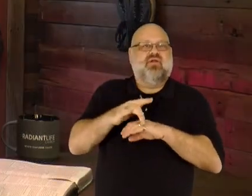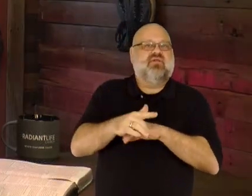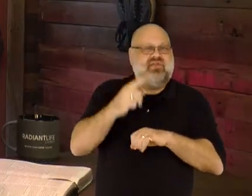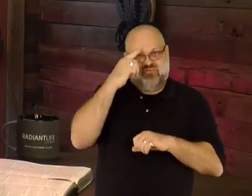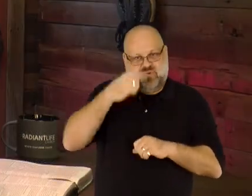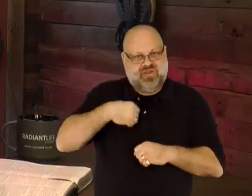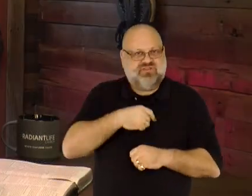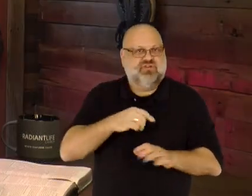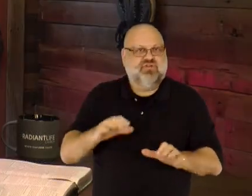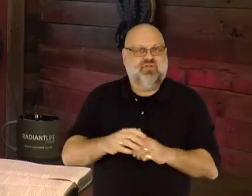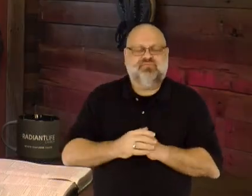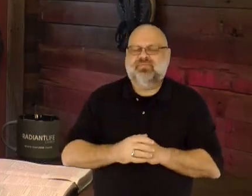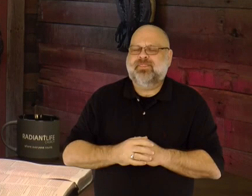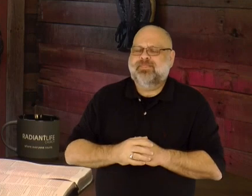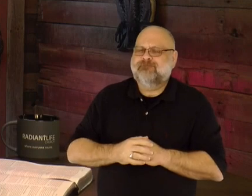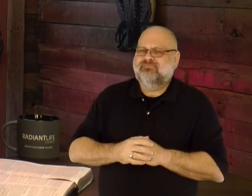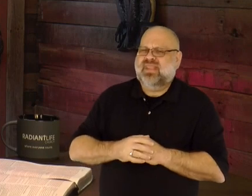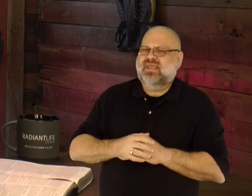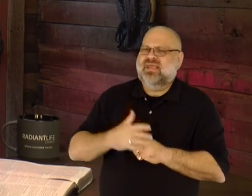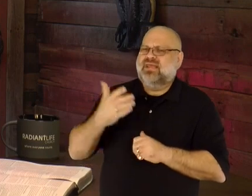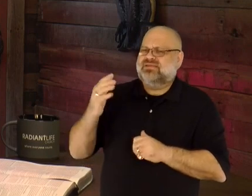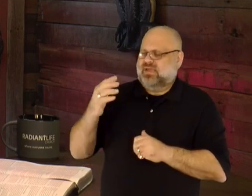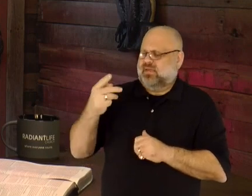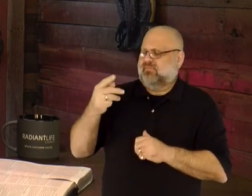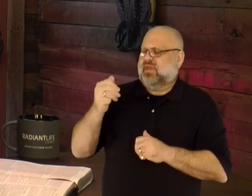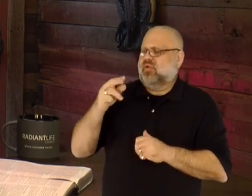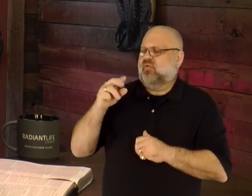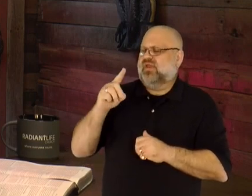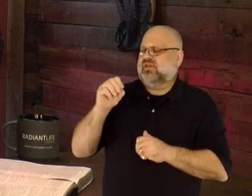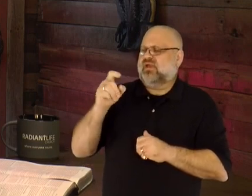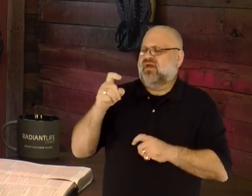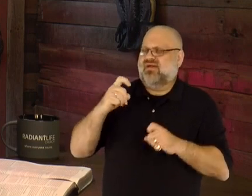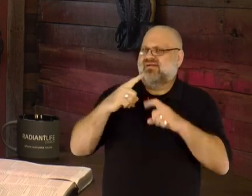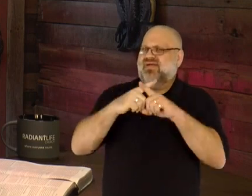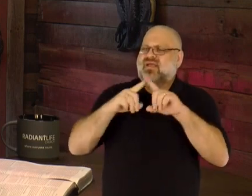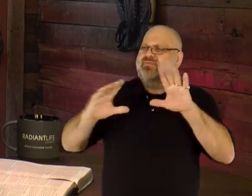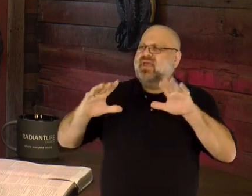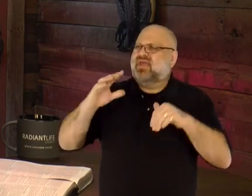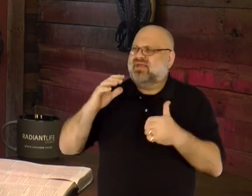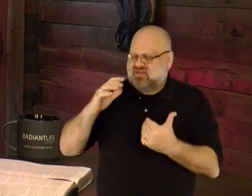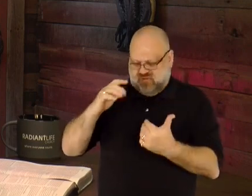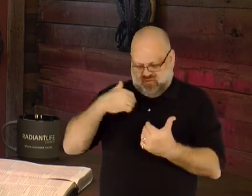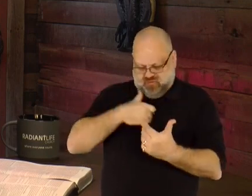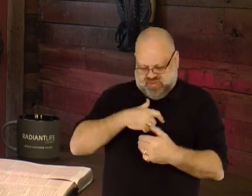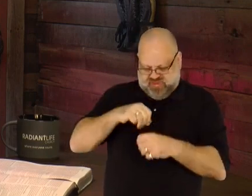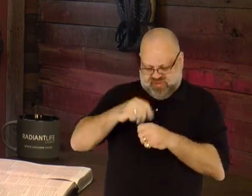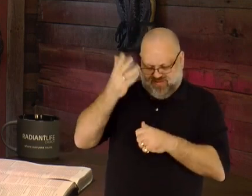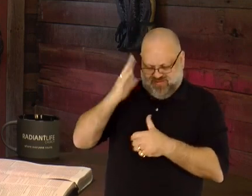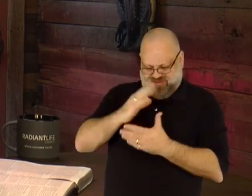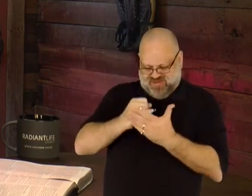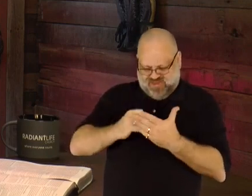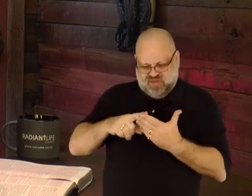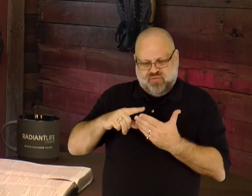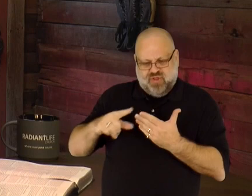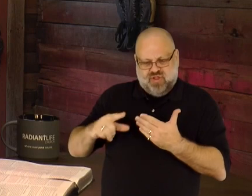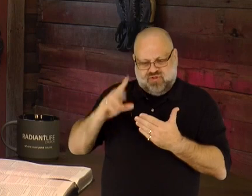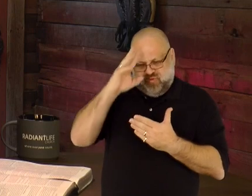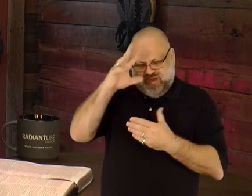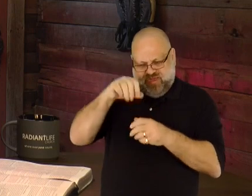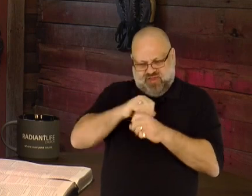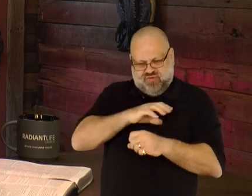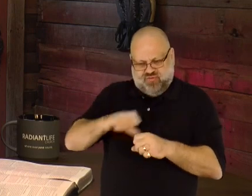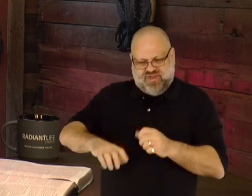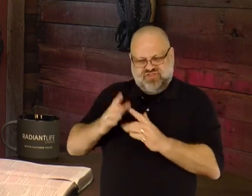paradox. We are God's handiwork, created in Christ Jesus to do good works, but we are not